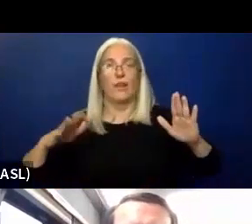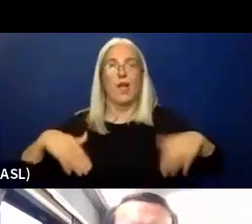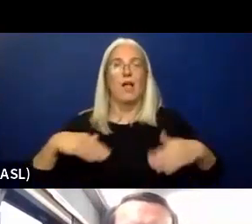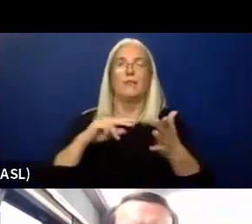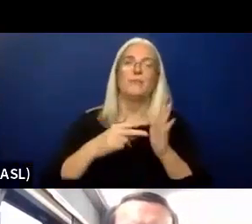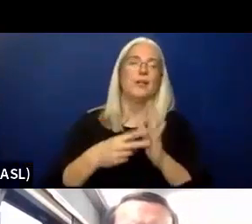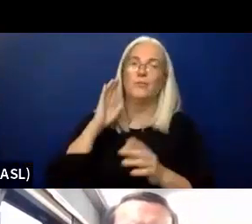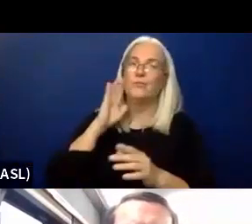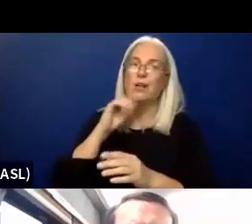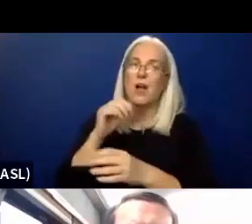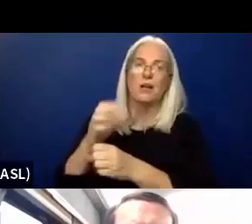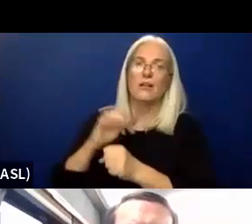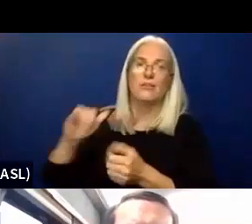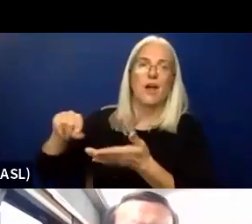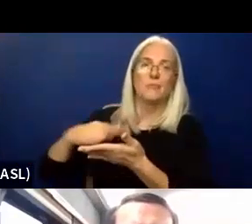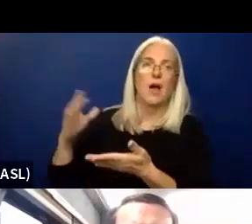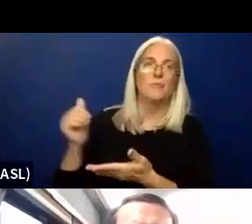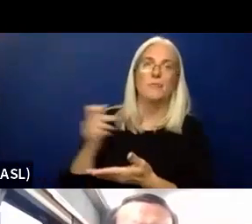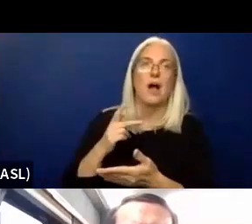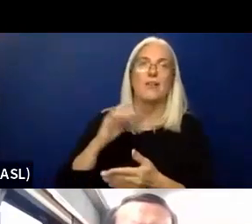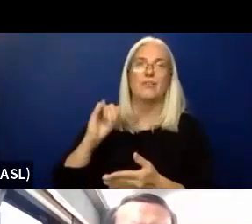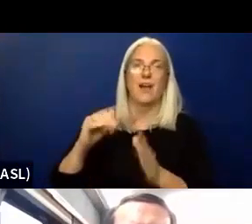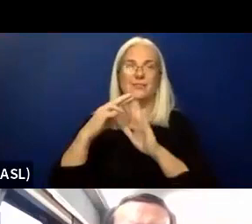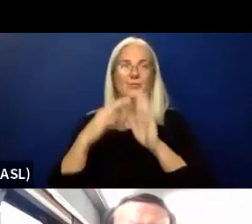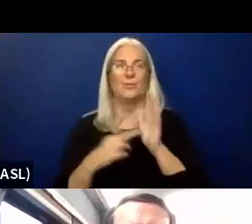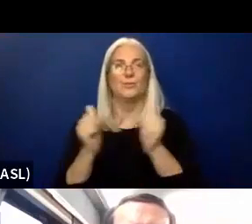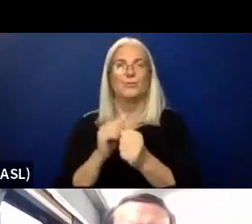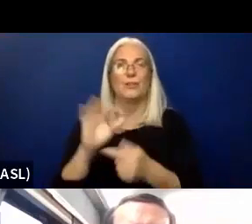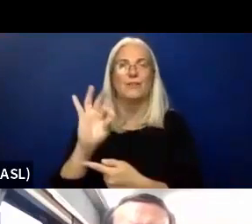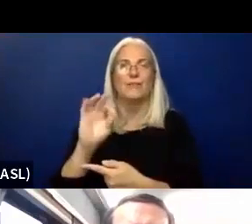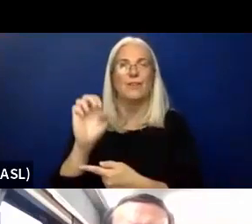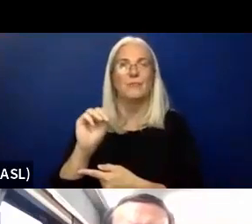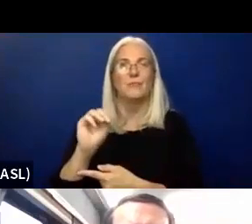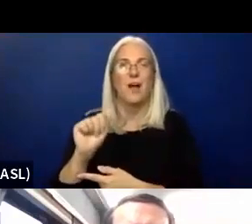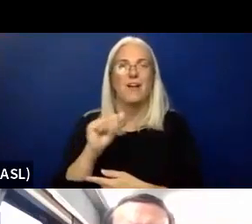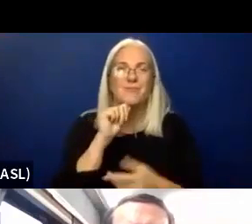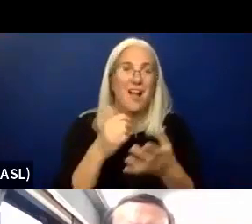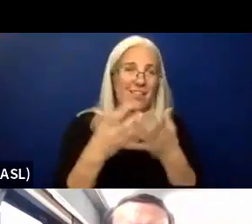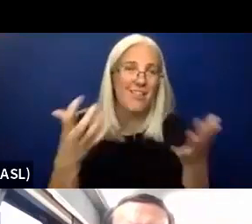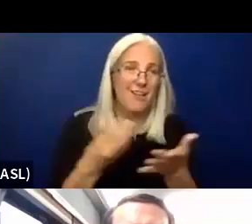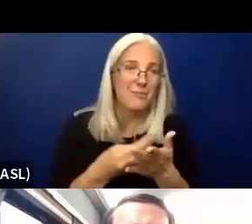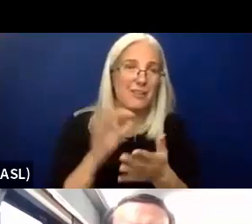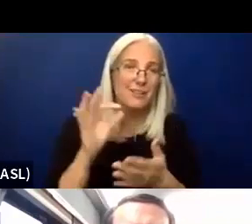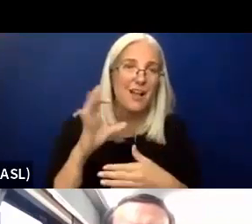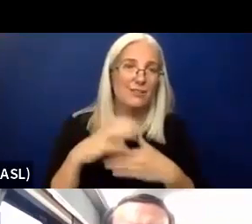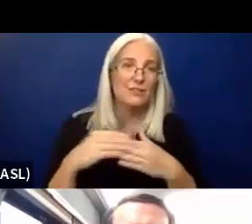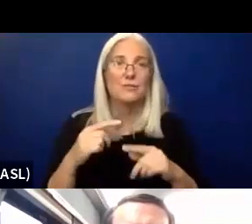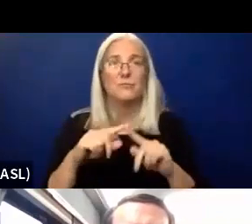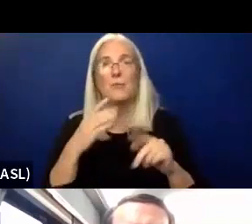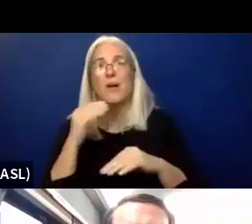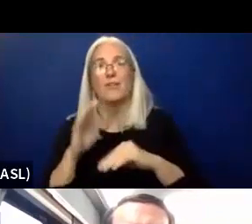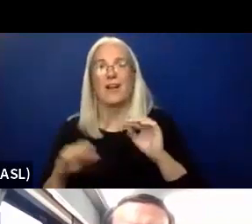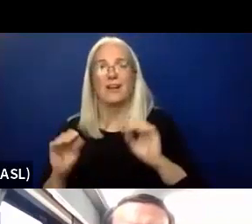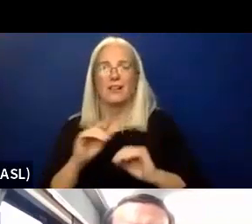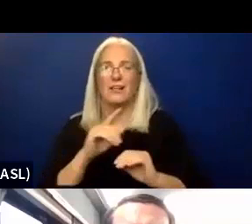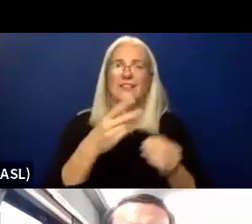for that very small amount of assistance, but save your receipts. Whether you're talking with your